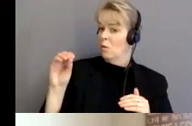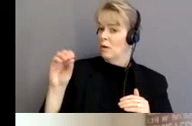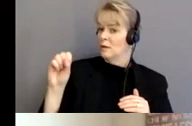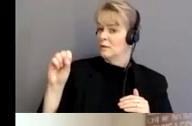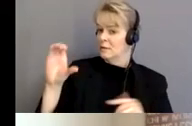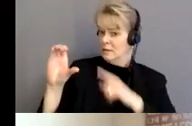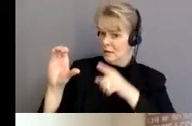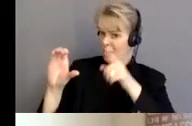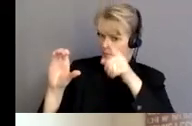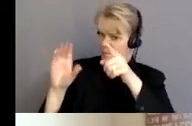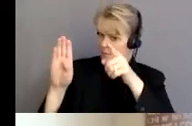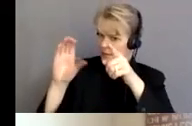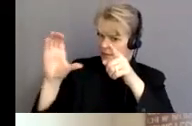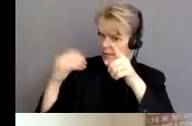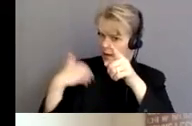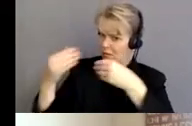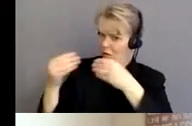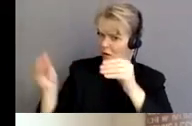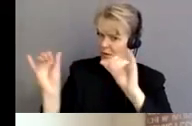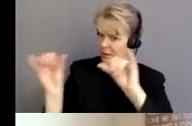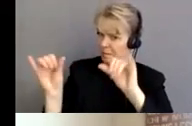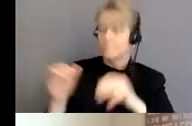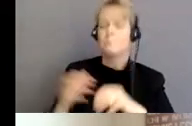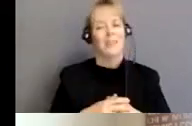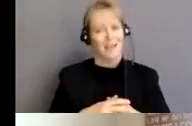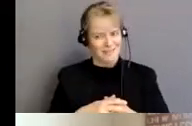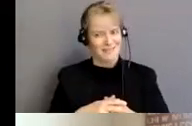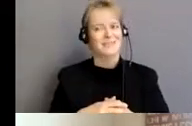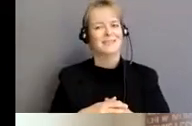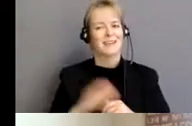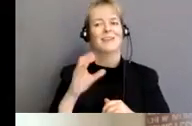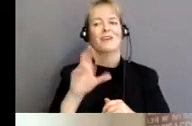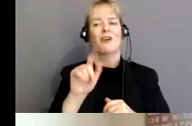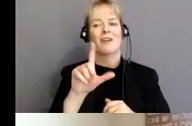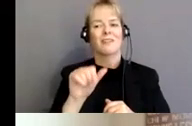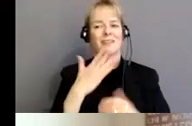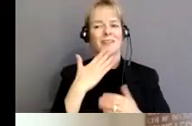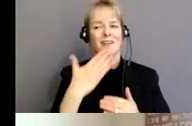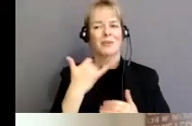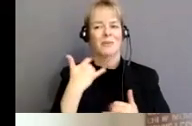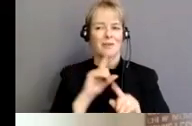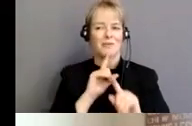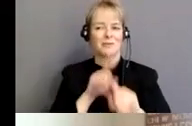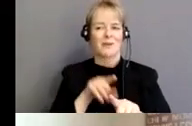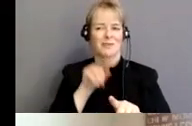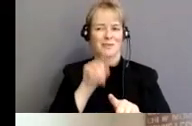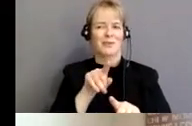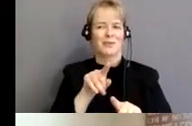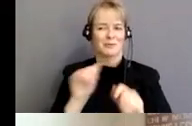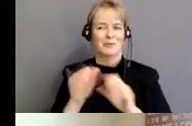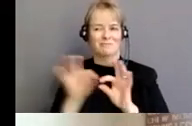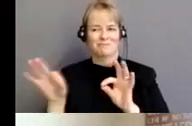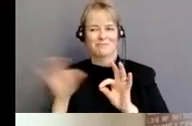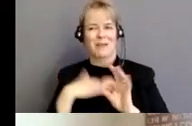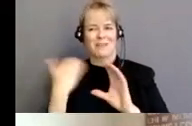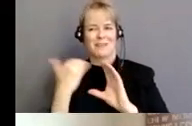Yes. Yeah, thank you for the question, Carla. I did send you a direct chat with my email address, so please